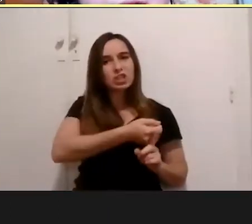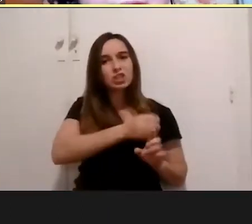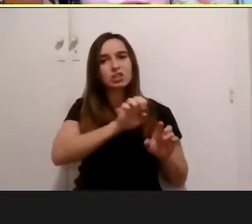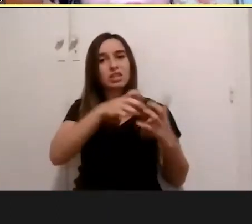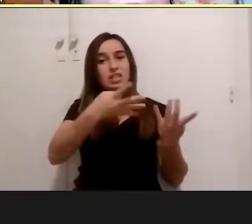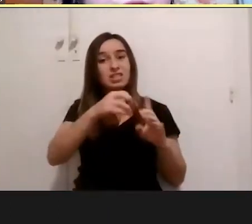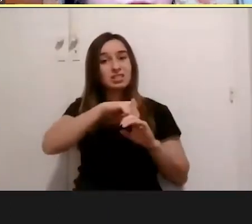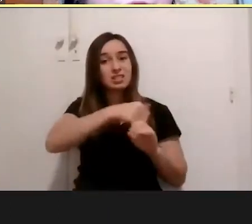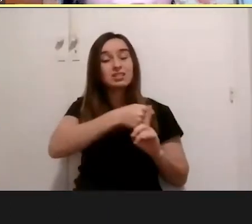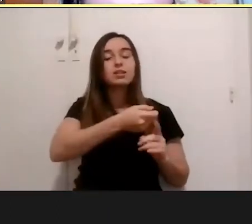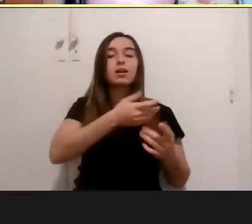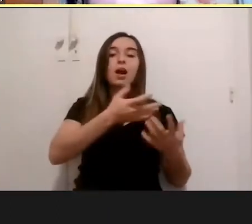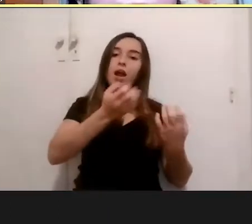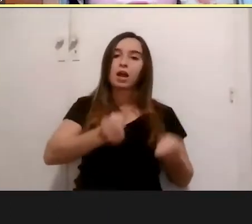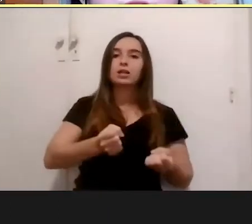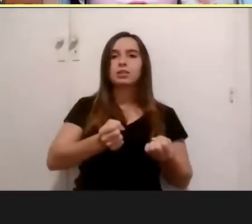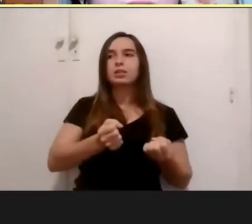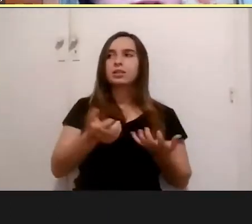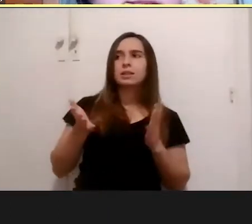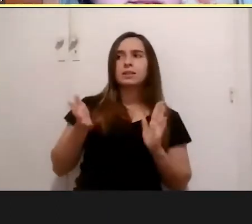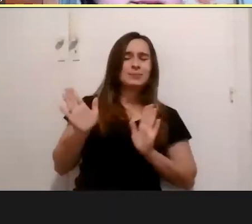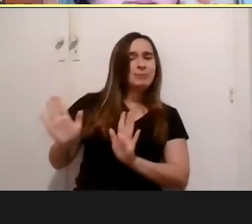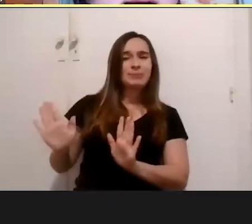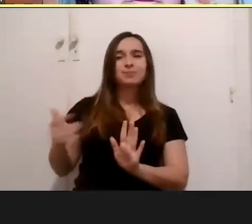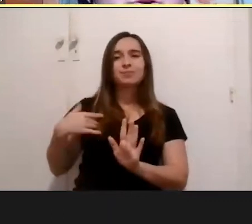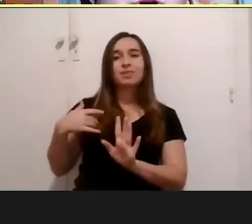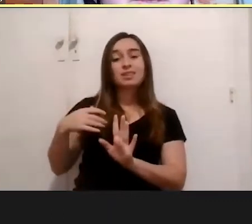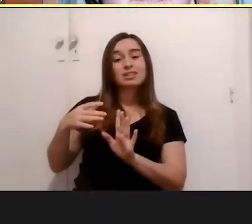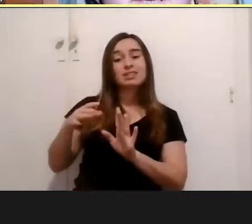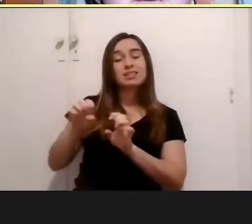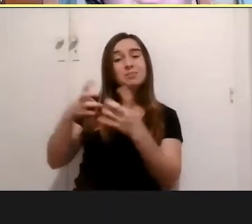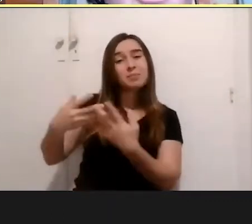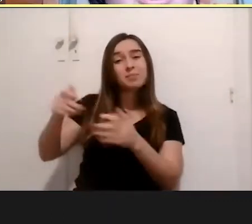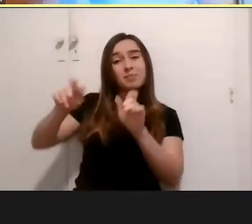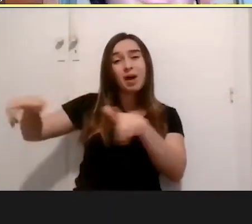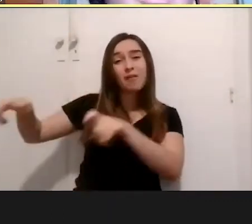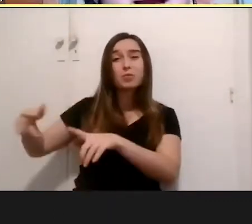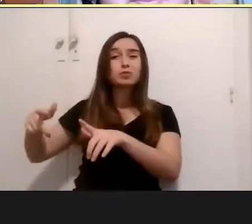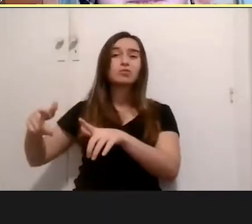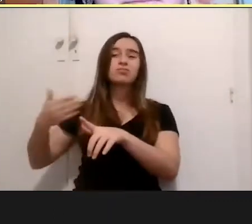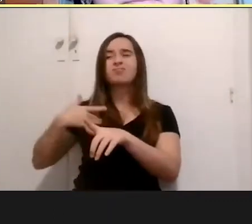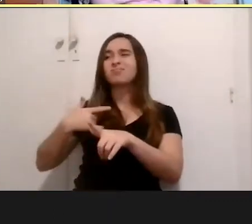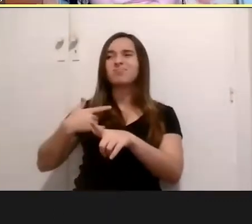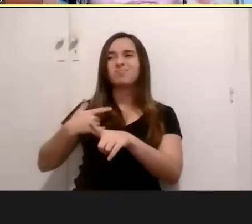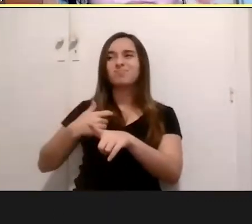create fear of using the digital devices, platforms, or apps.